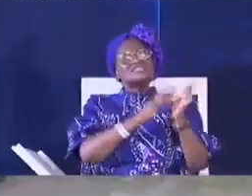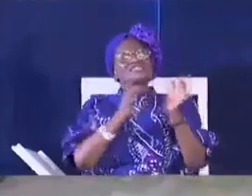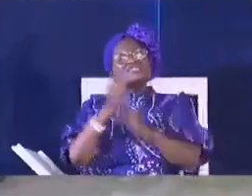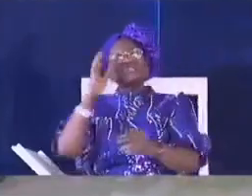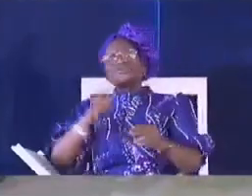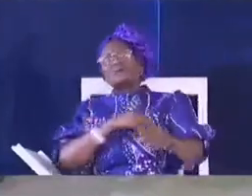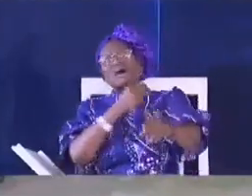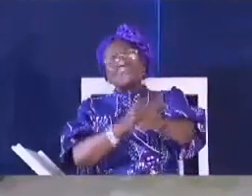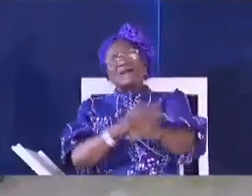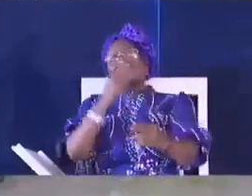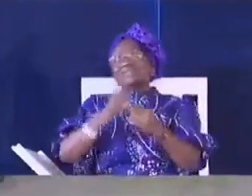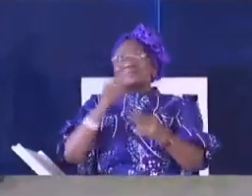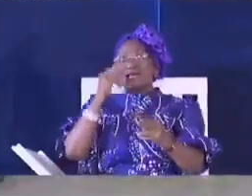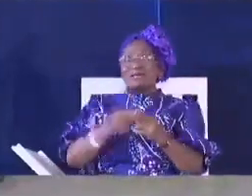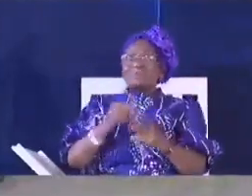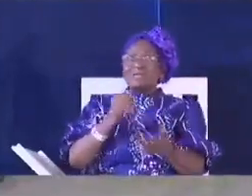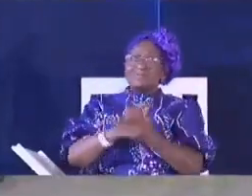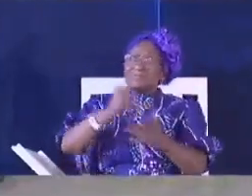I decree.